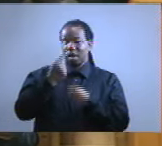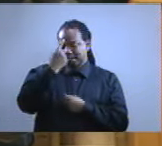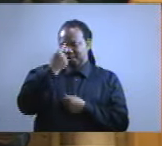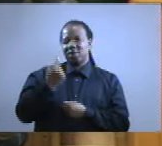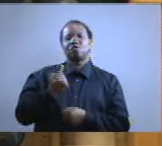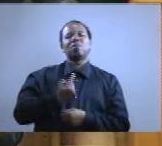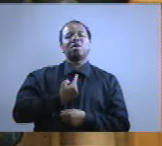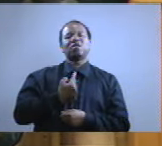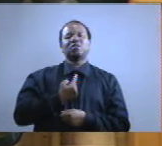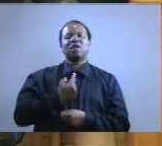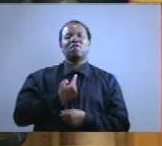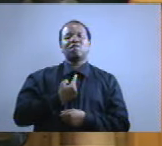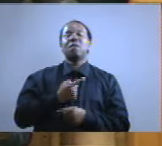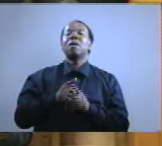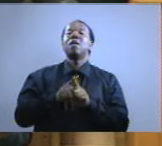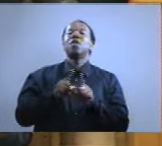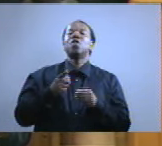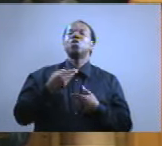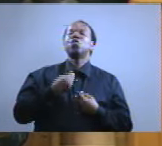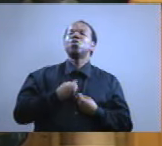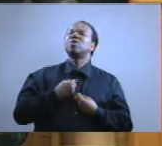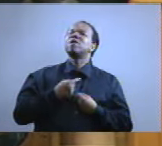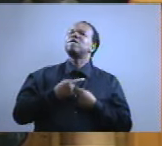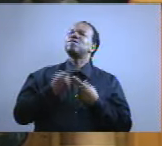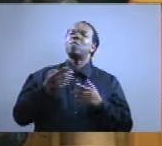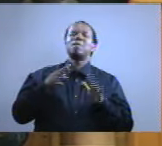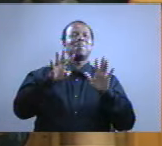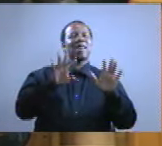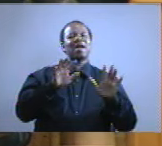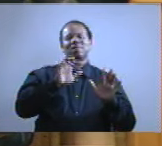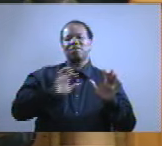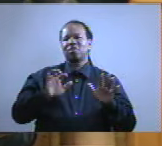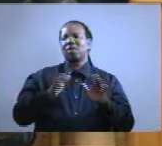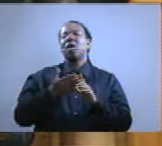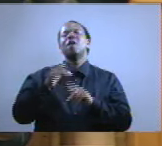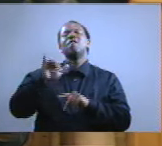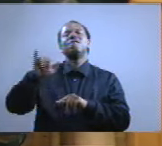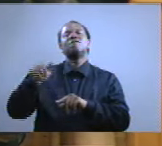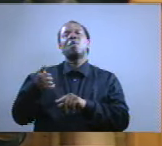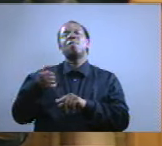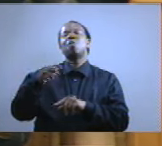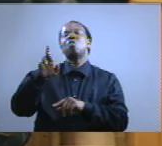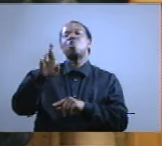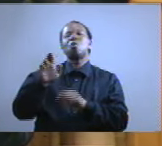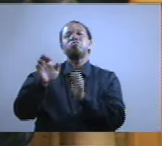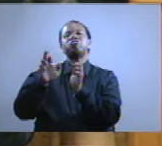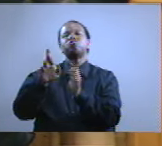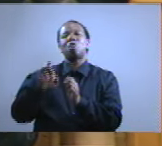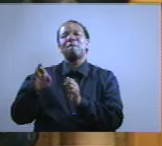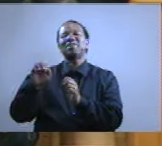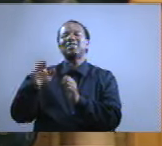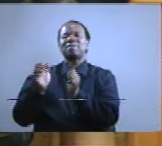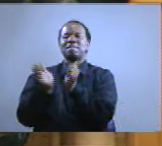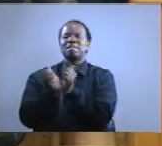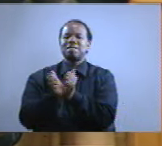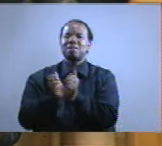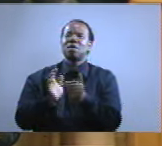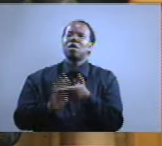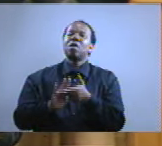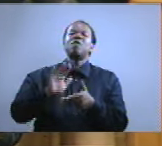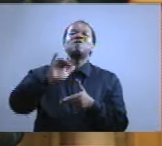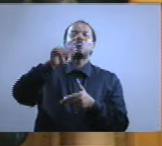There were young people from all walks of life, ranging from Robertson Correctional Center inmates to Bridge House